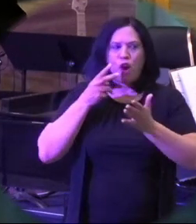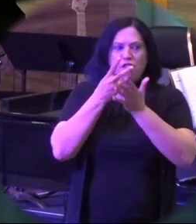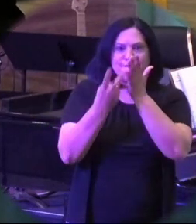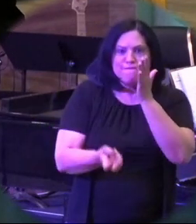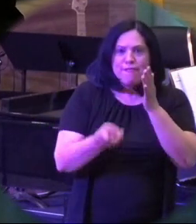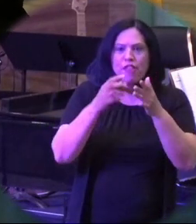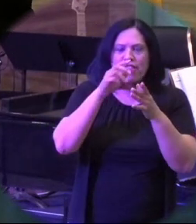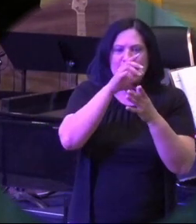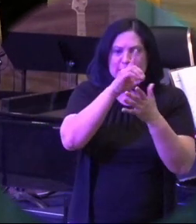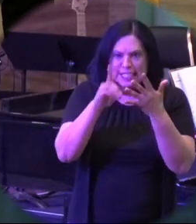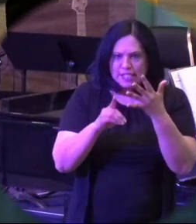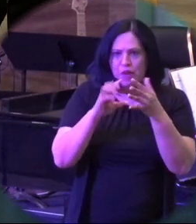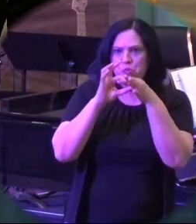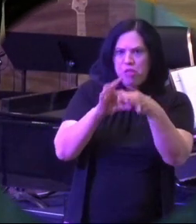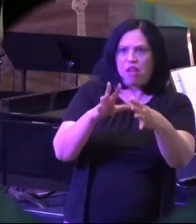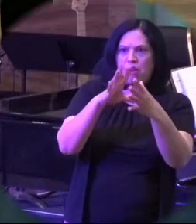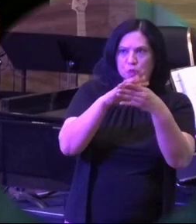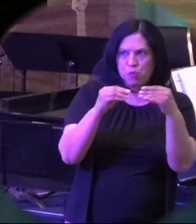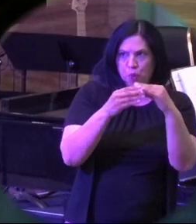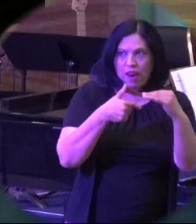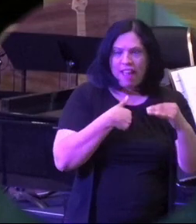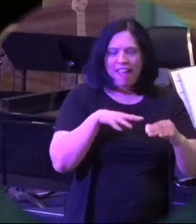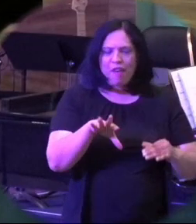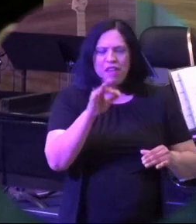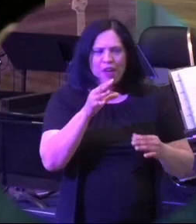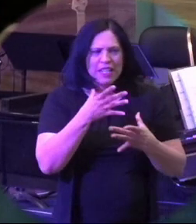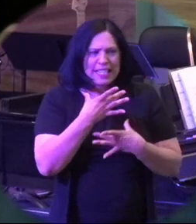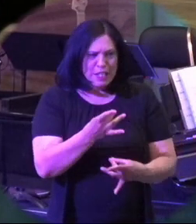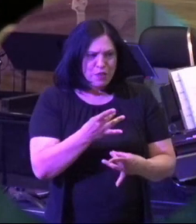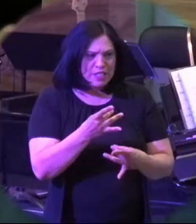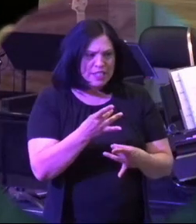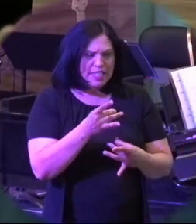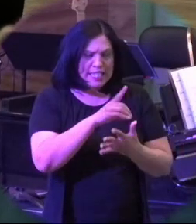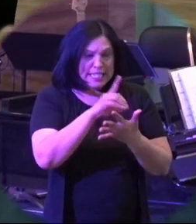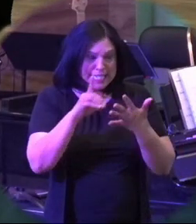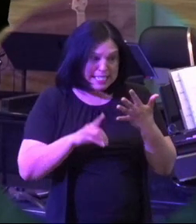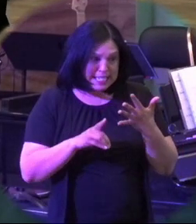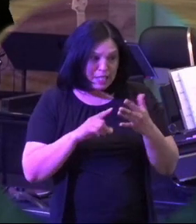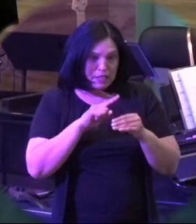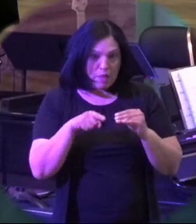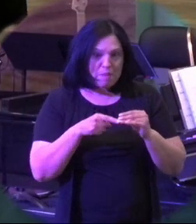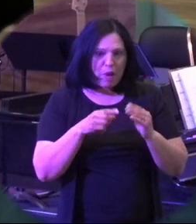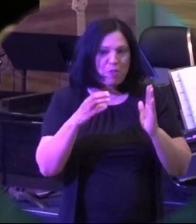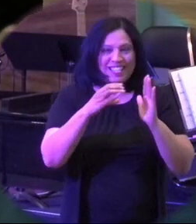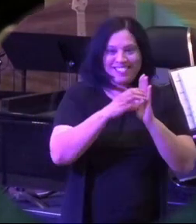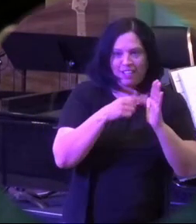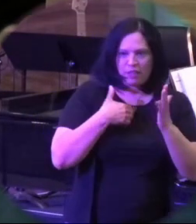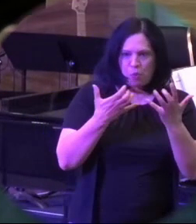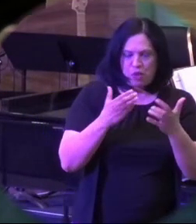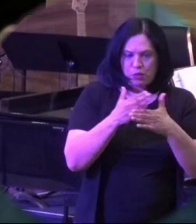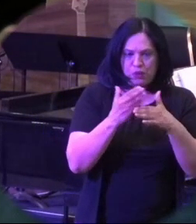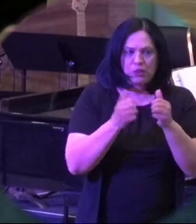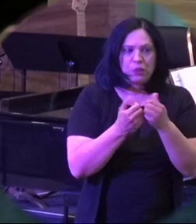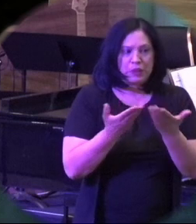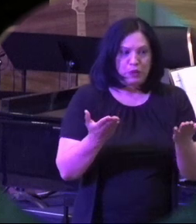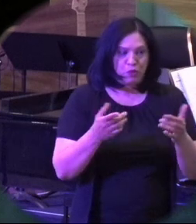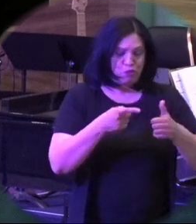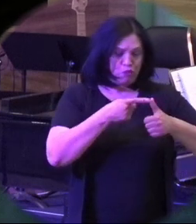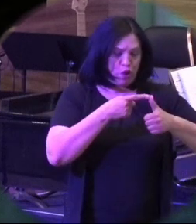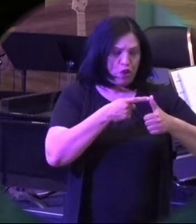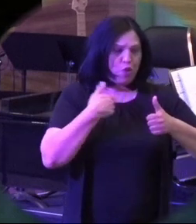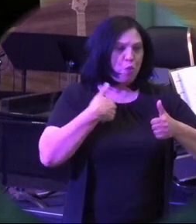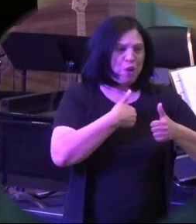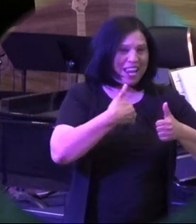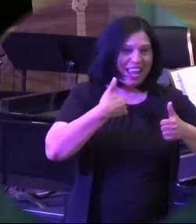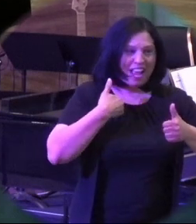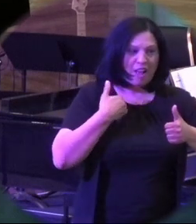of the story, I found some interesting details about the text that I'd like to share with you. Here's the first one. We have